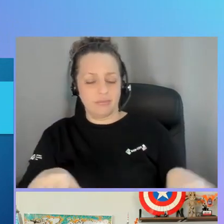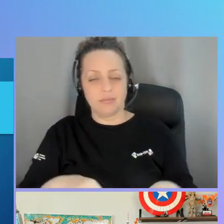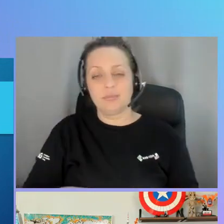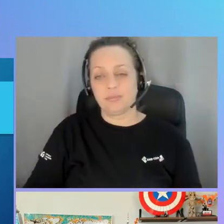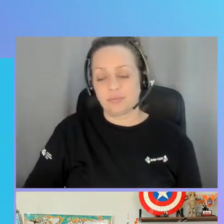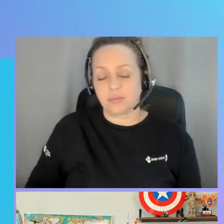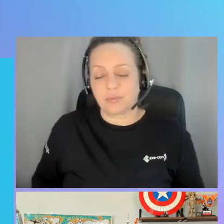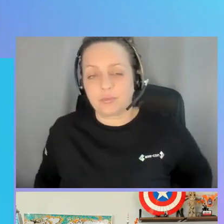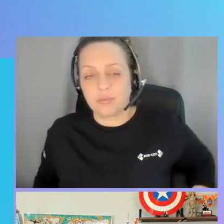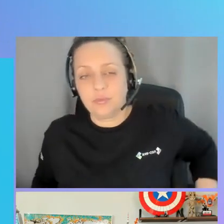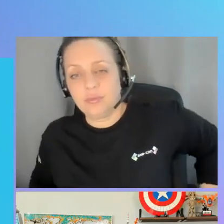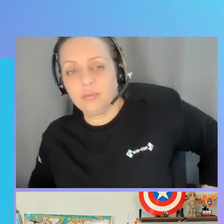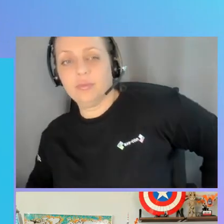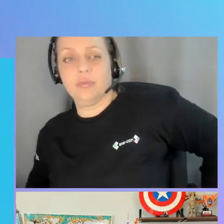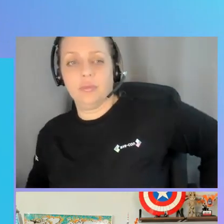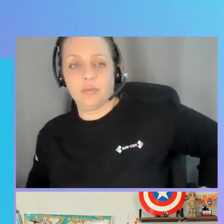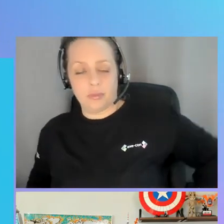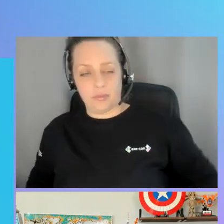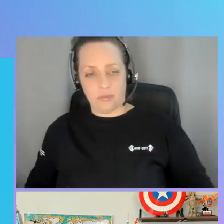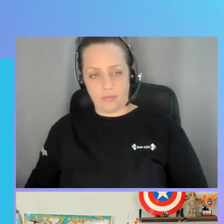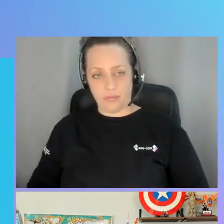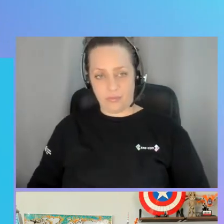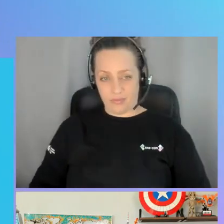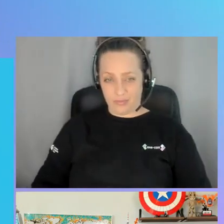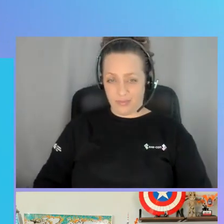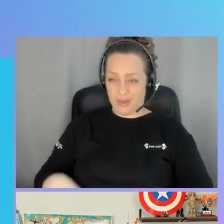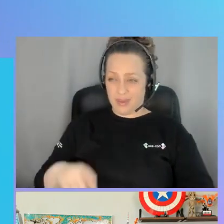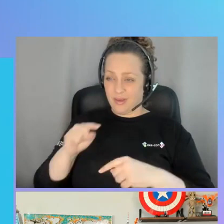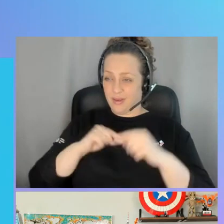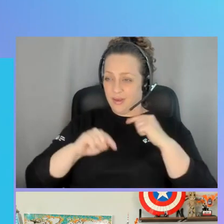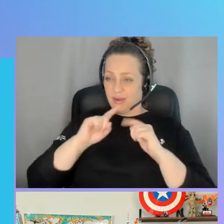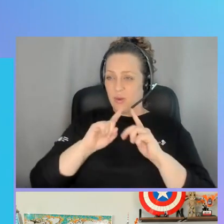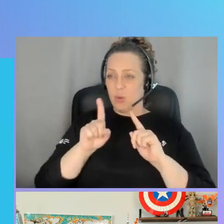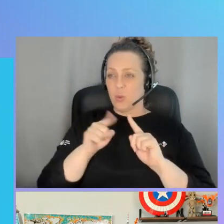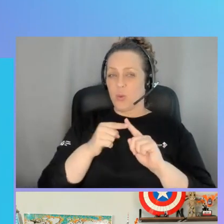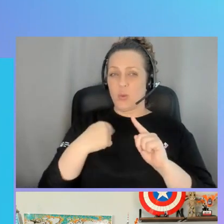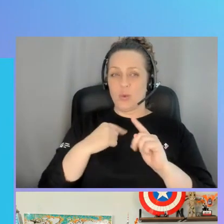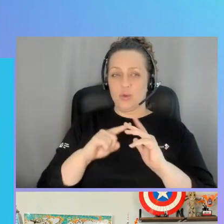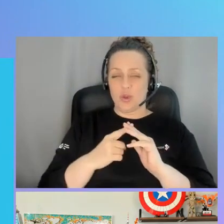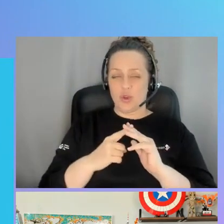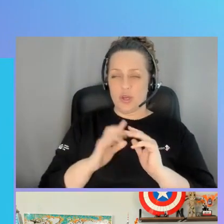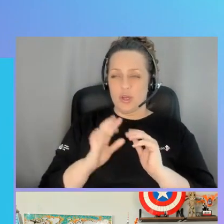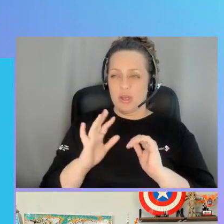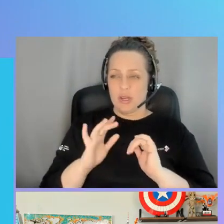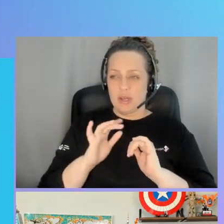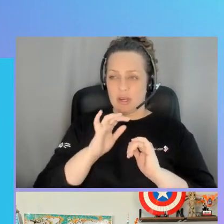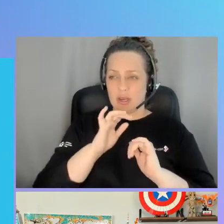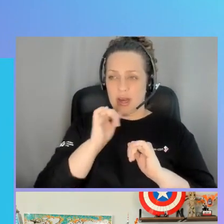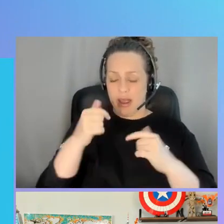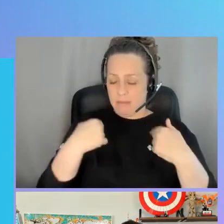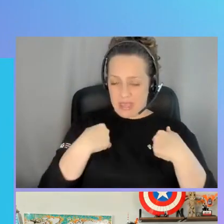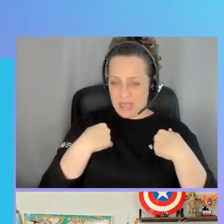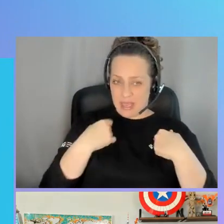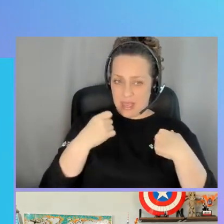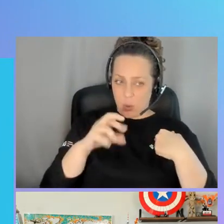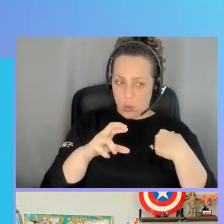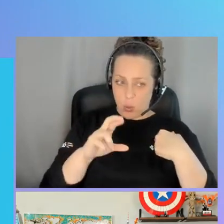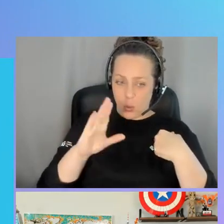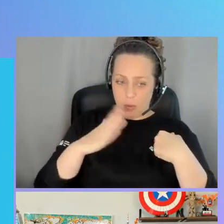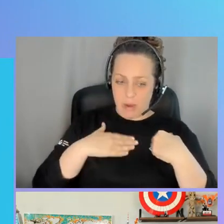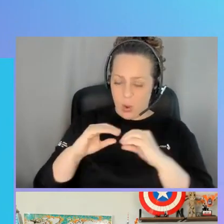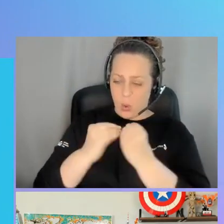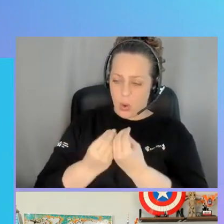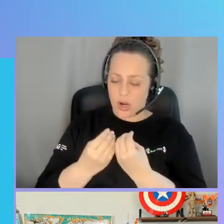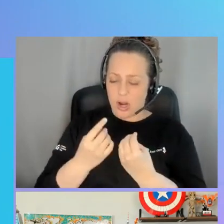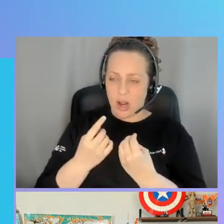started. And this, when I say where we started, not just me or my organization,